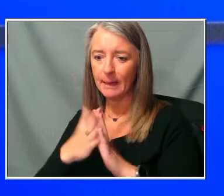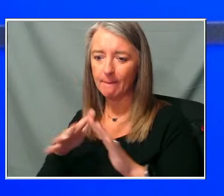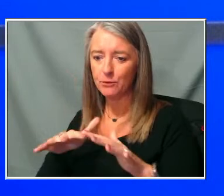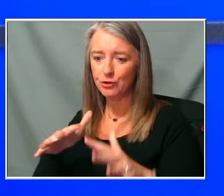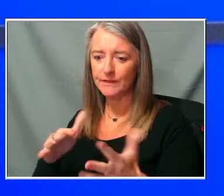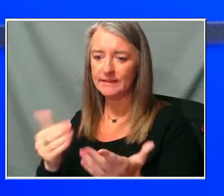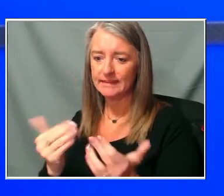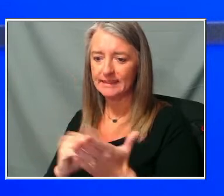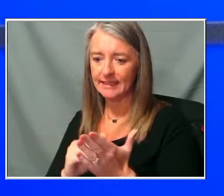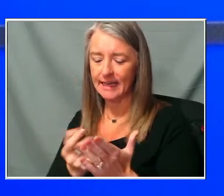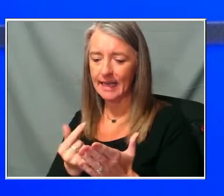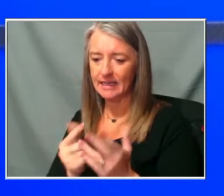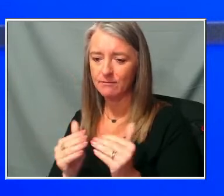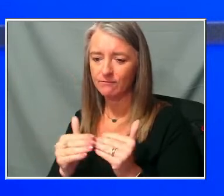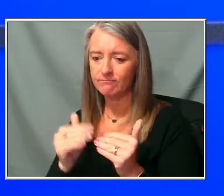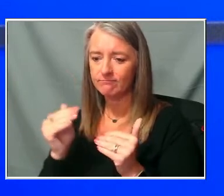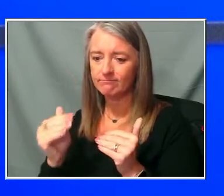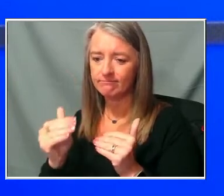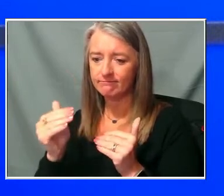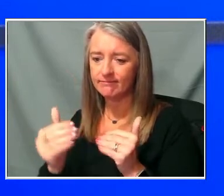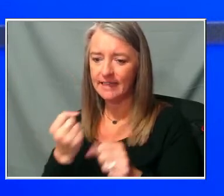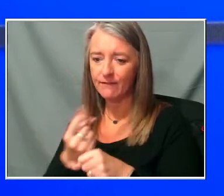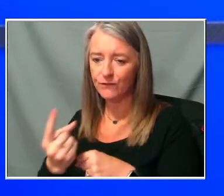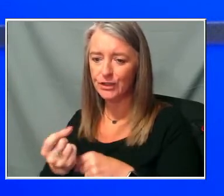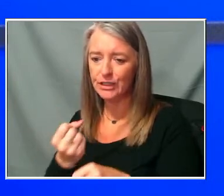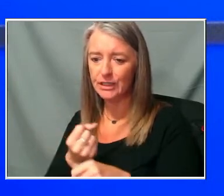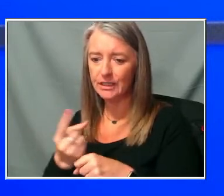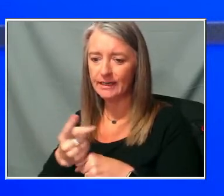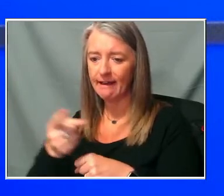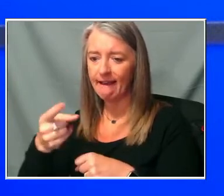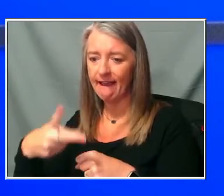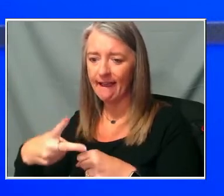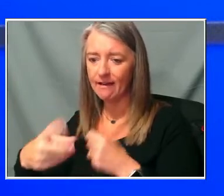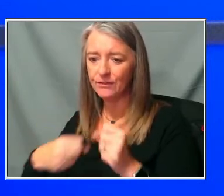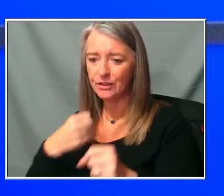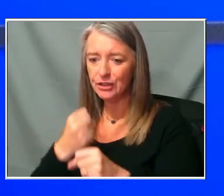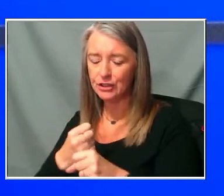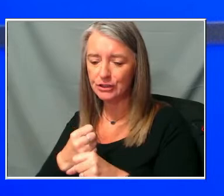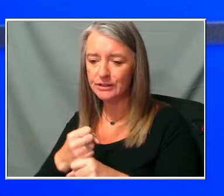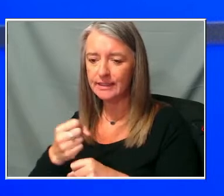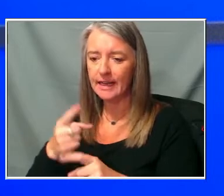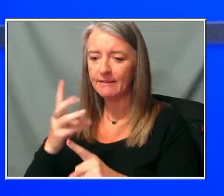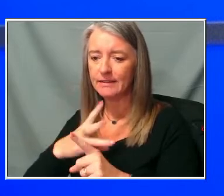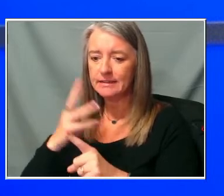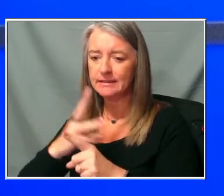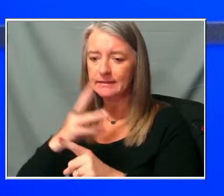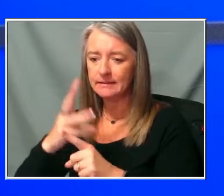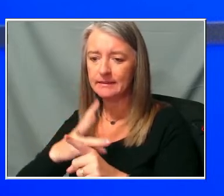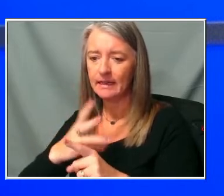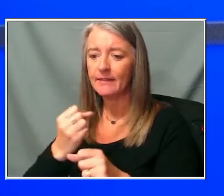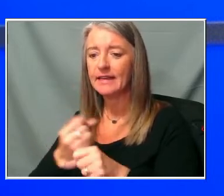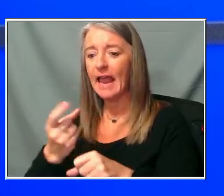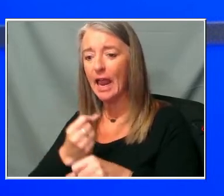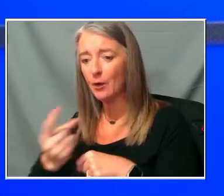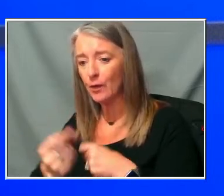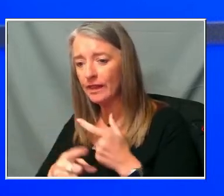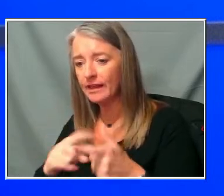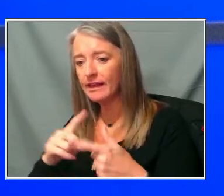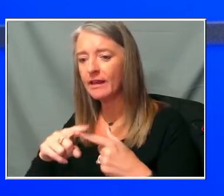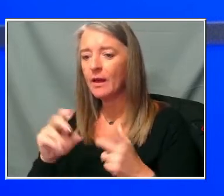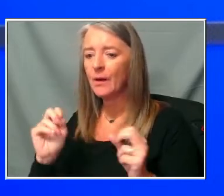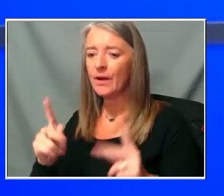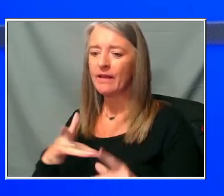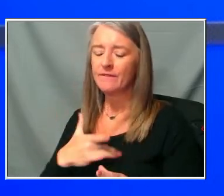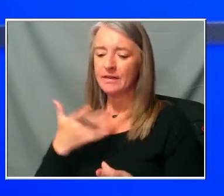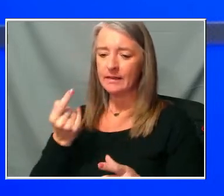you just get a little further out. And each year it's half a year of scans, every 6 months. And now it's annual. And you're like, okay, I feel a little